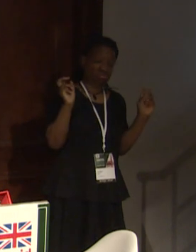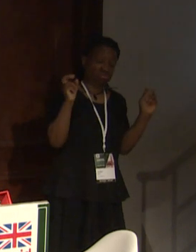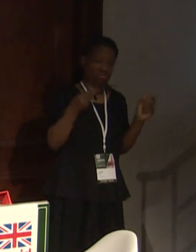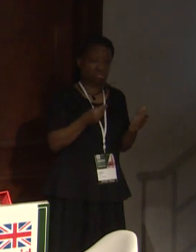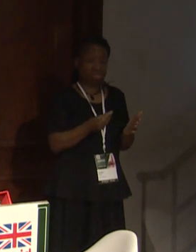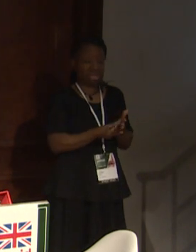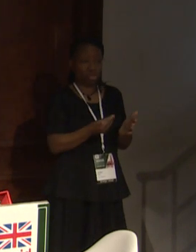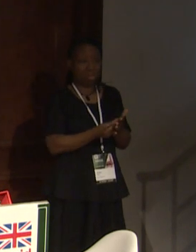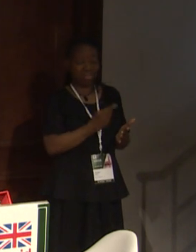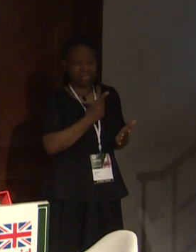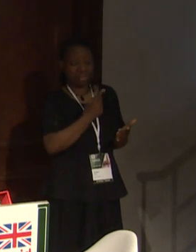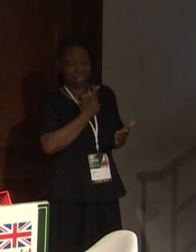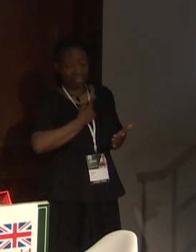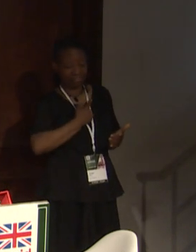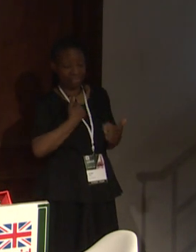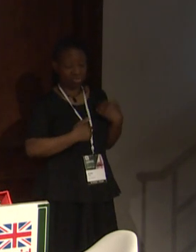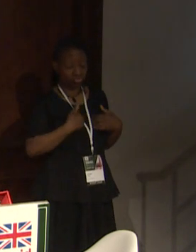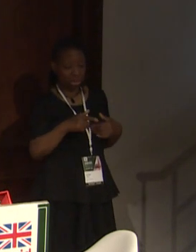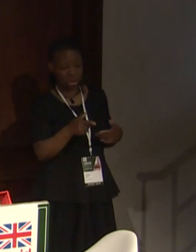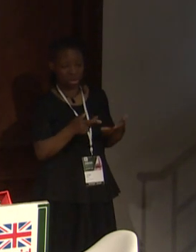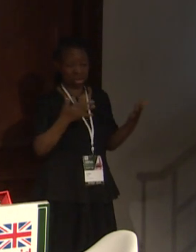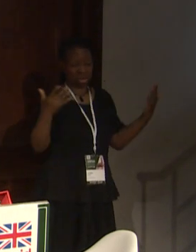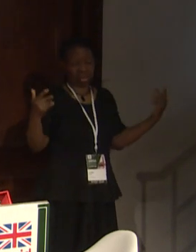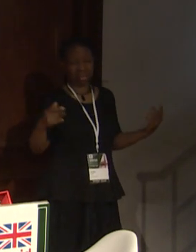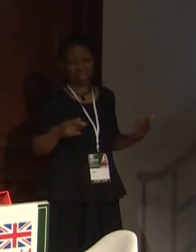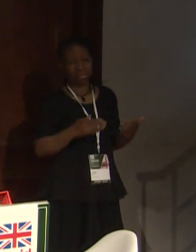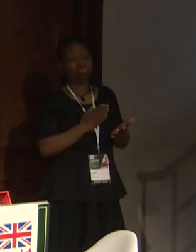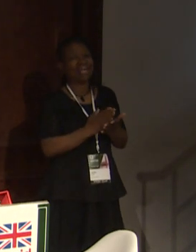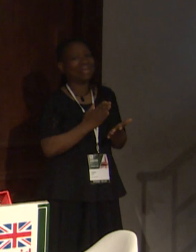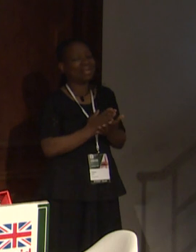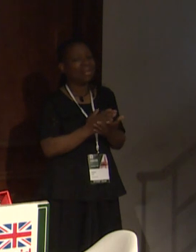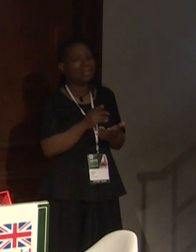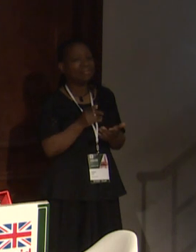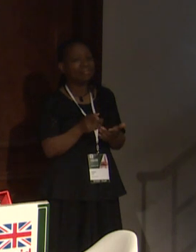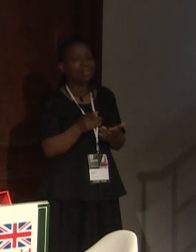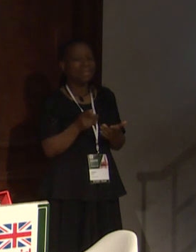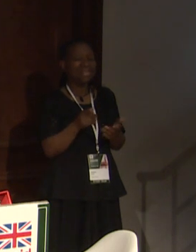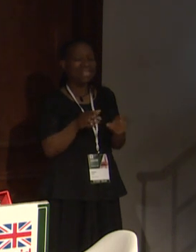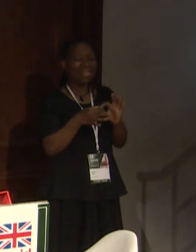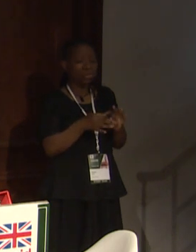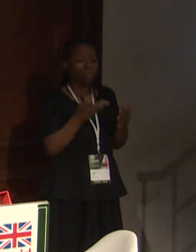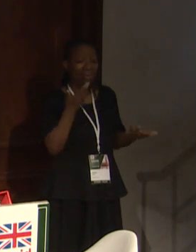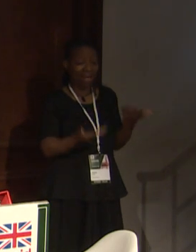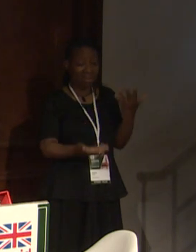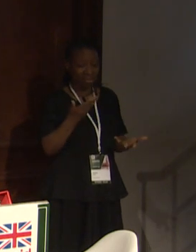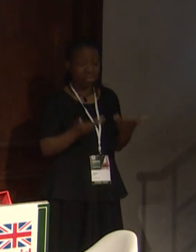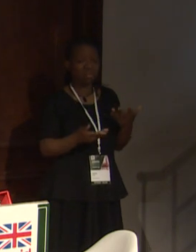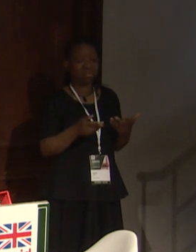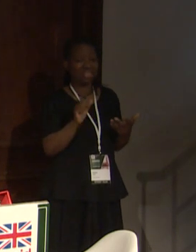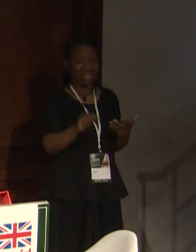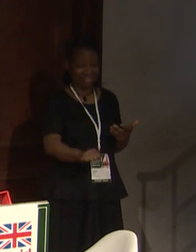utilitarian calculation, it is fundamentally an issue of values. And it's only as an issue of values that it can